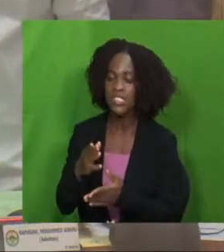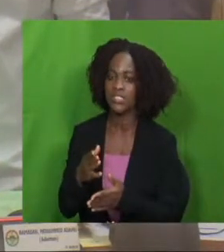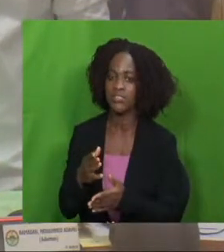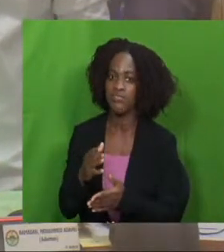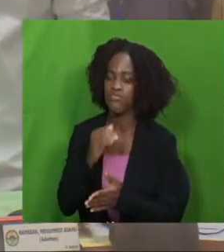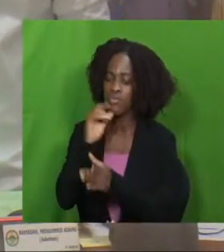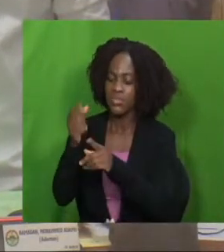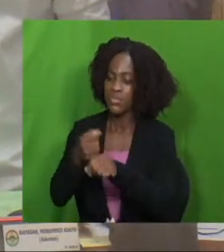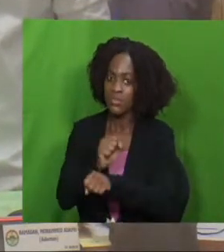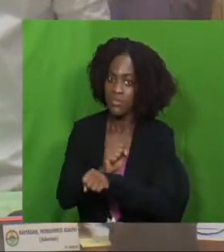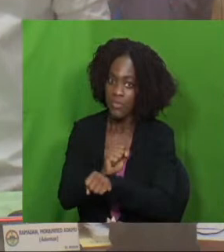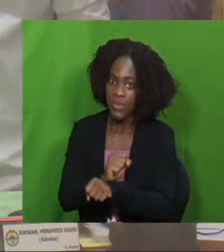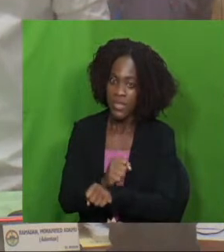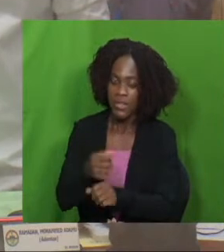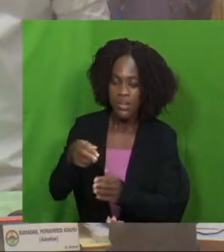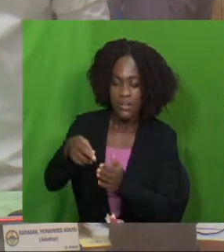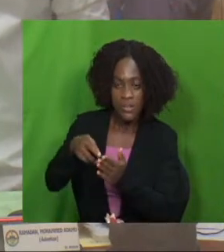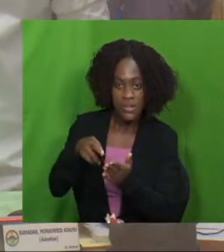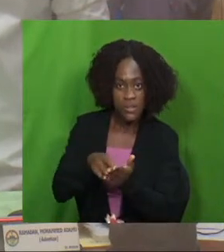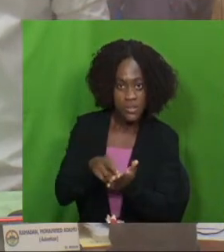reports had to be